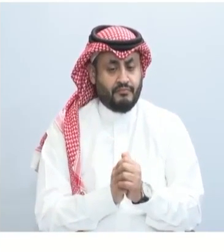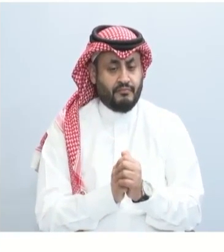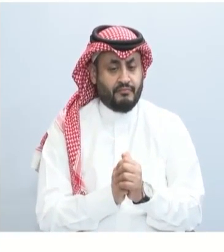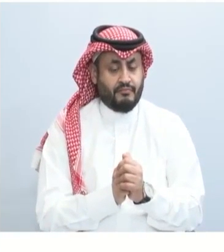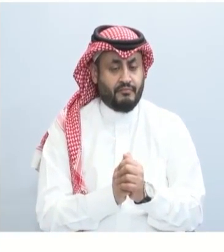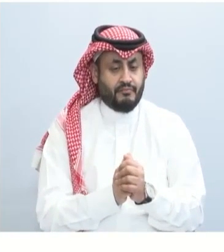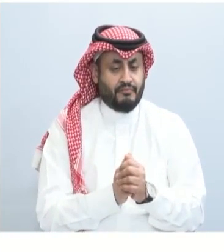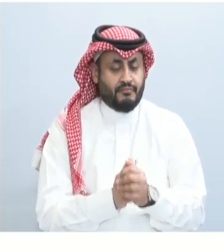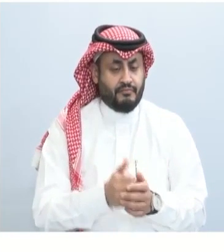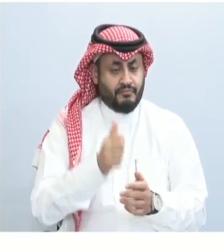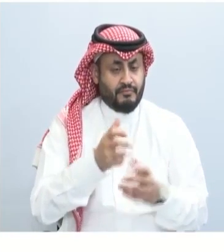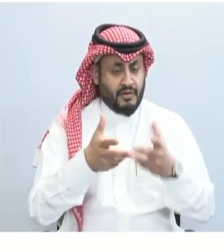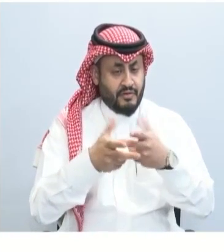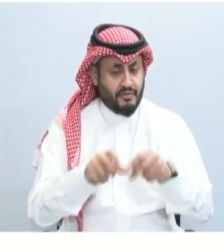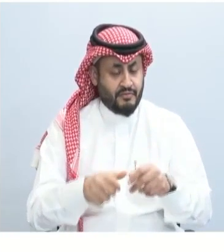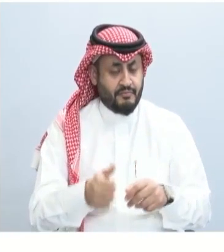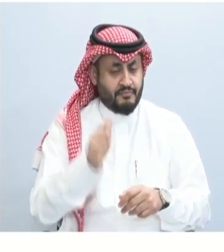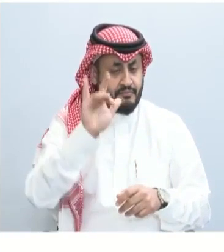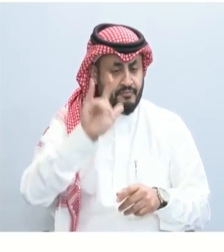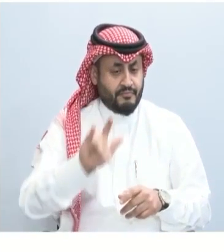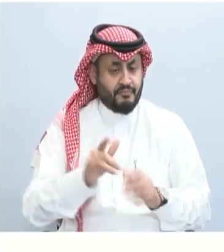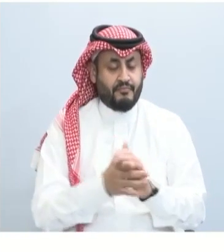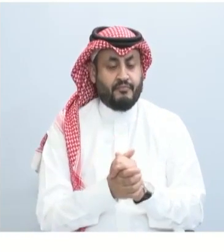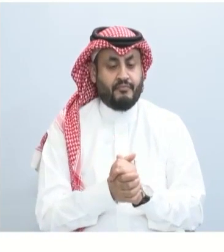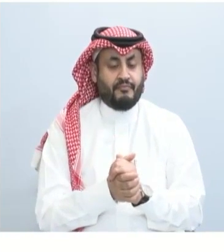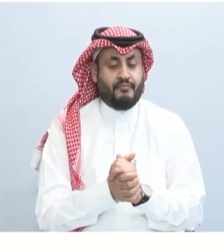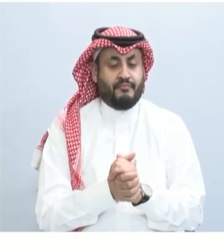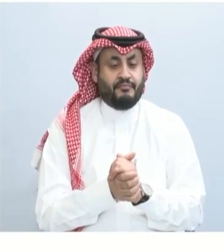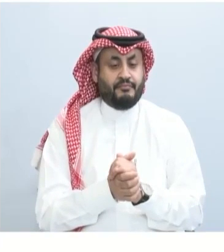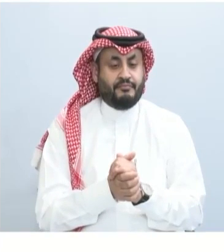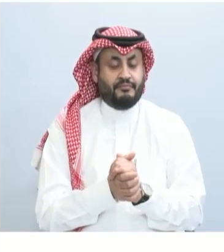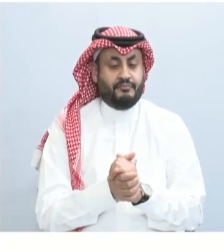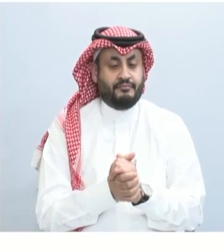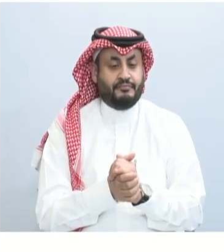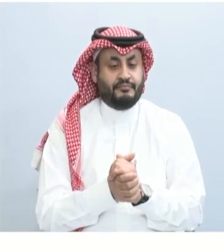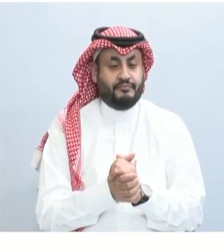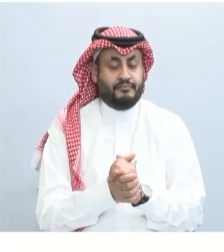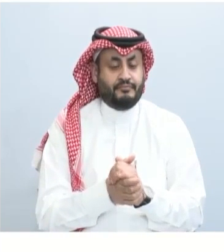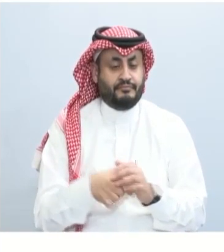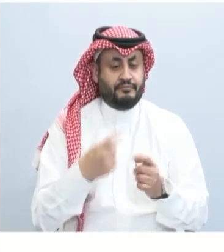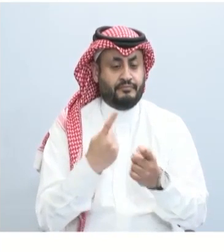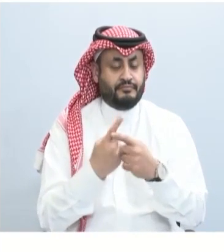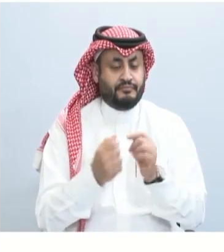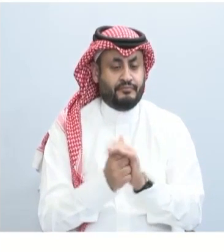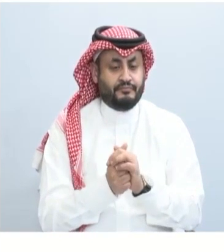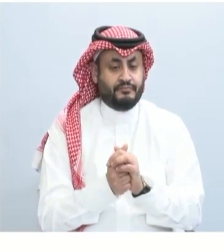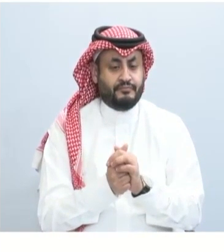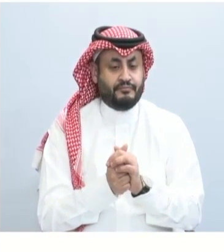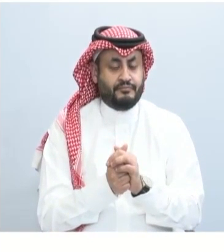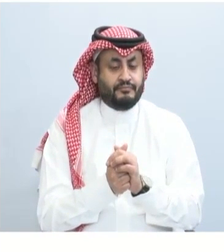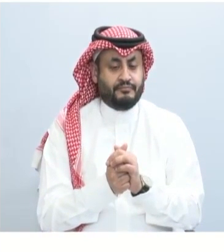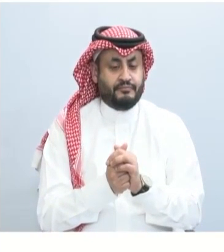words that ends with A and Y. So the first word we have here